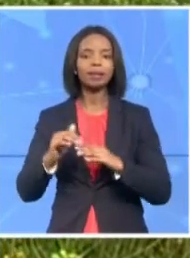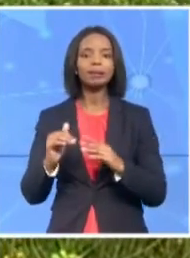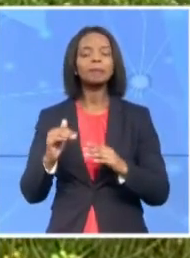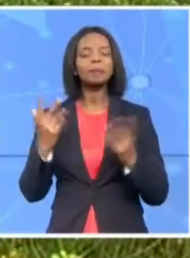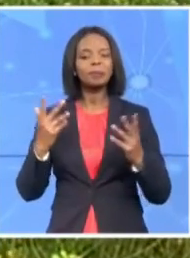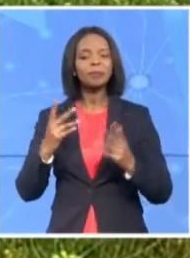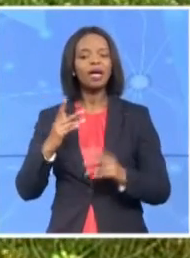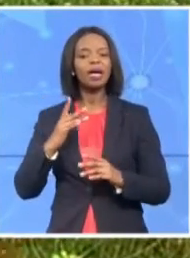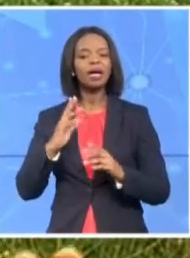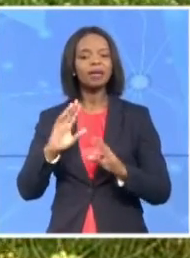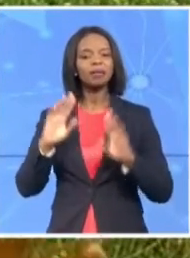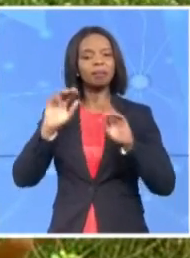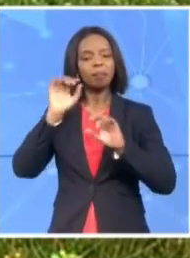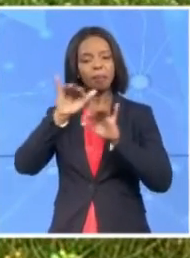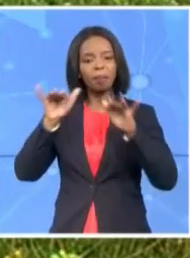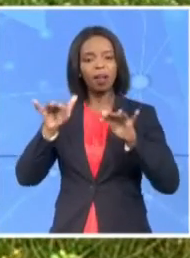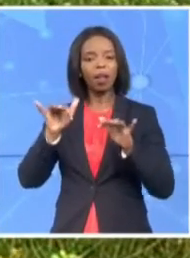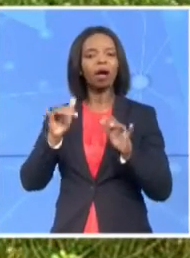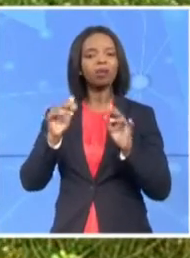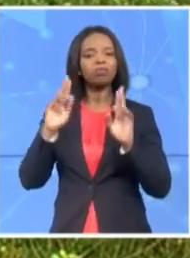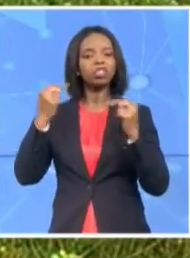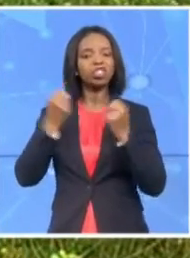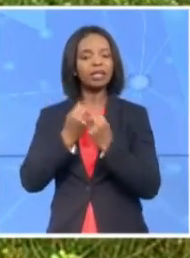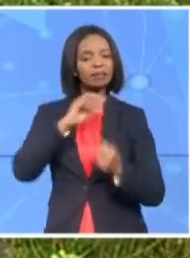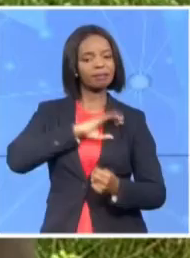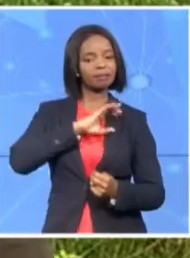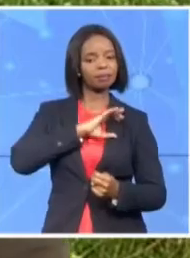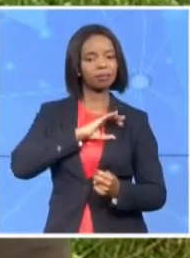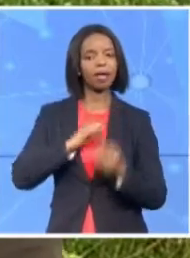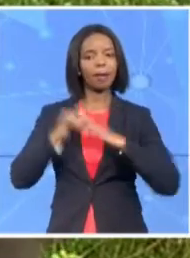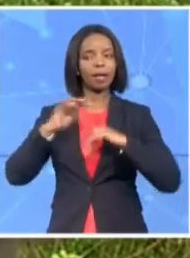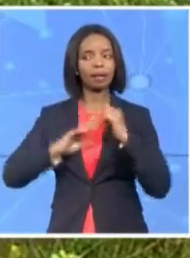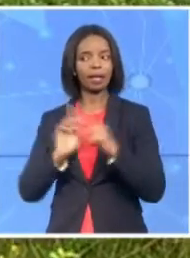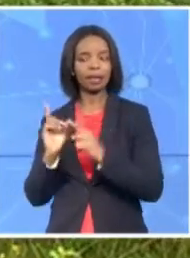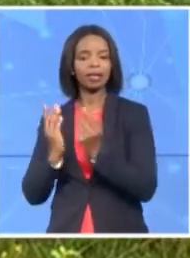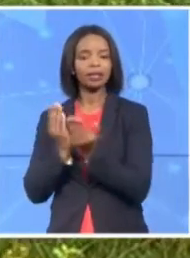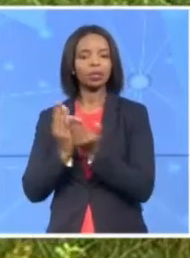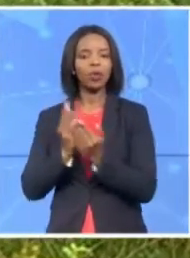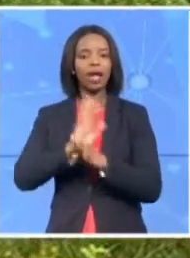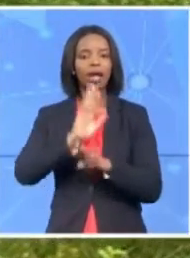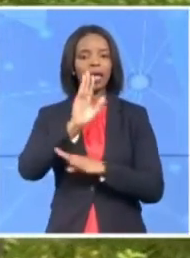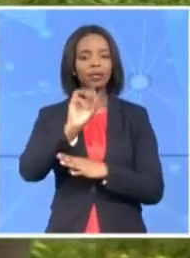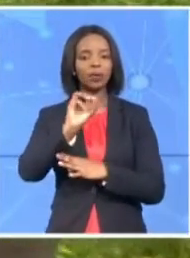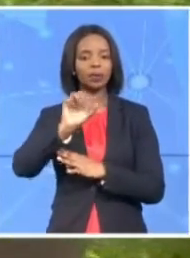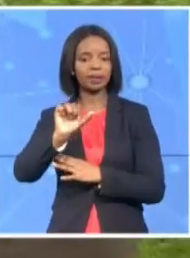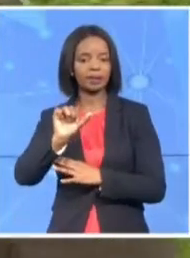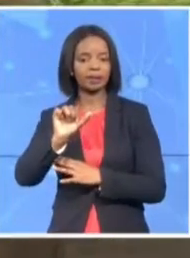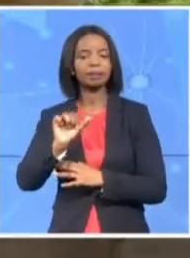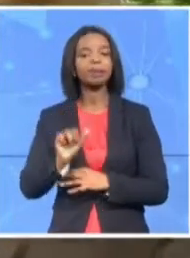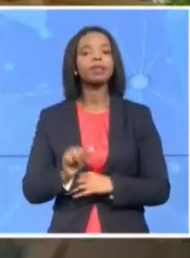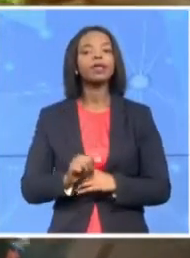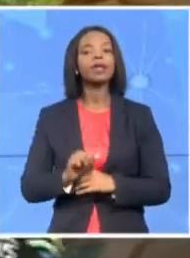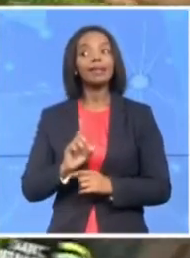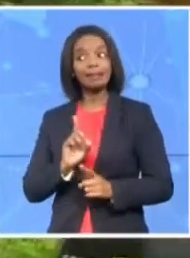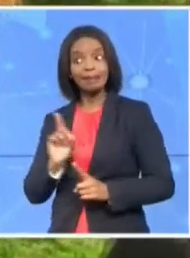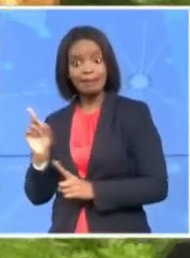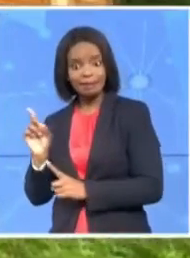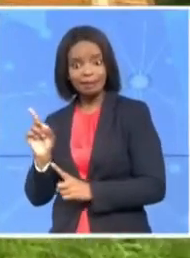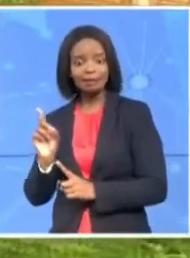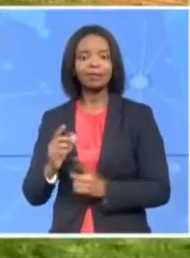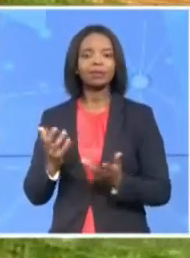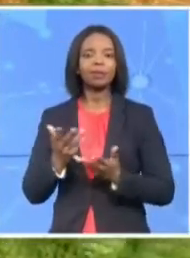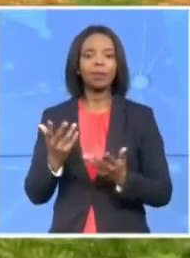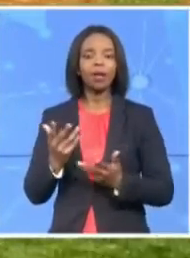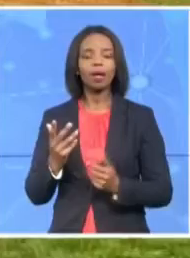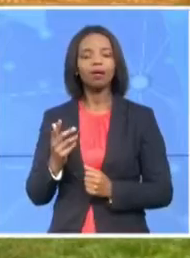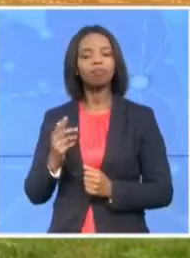move to this particular college, which you see behind me here. This is the residence section of that particular college. But